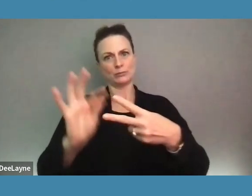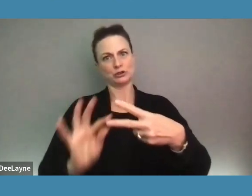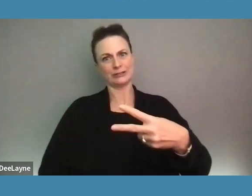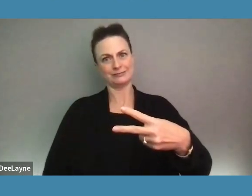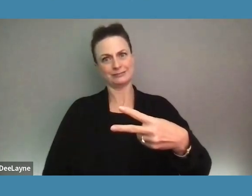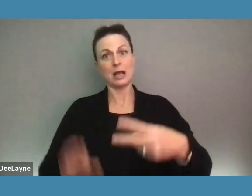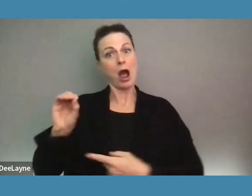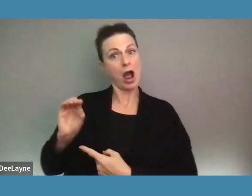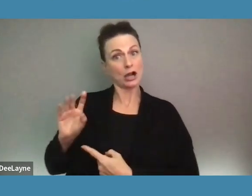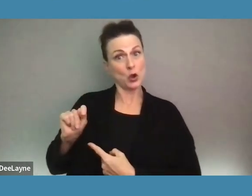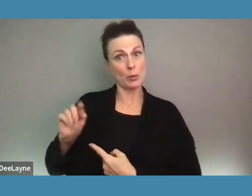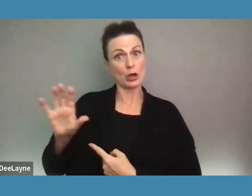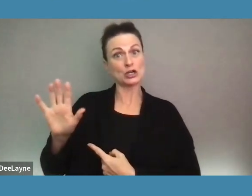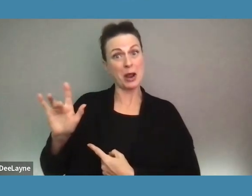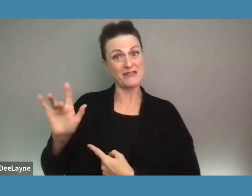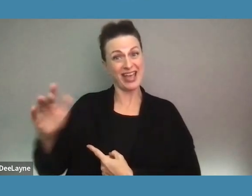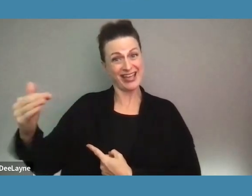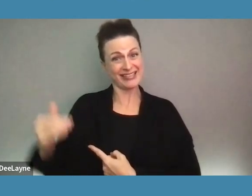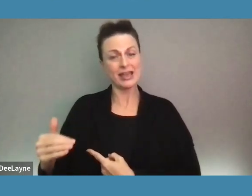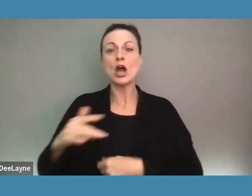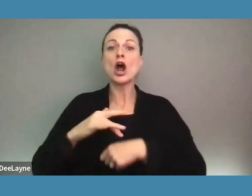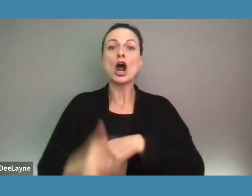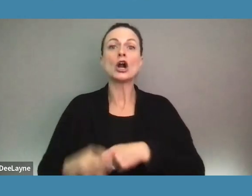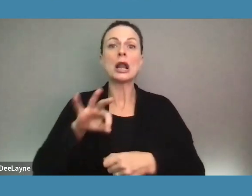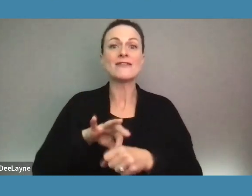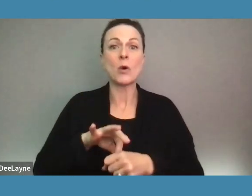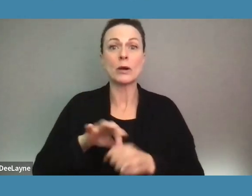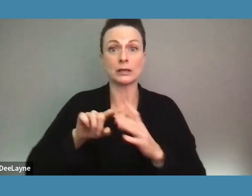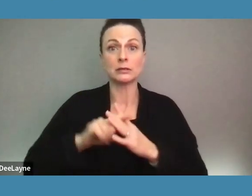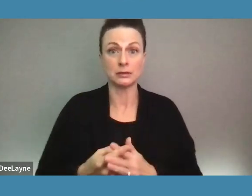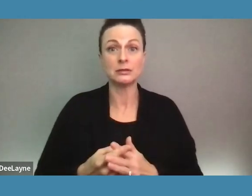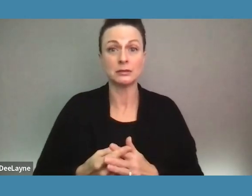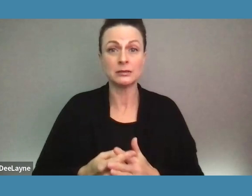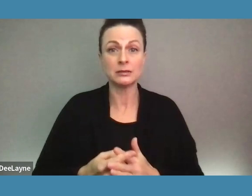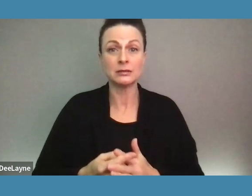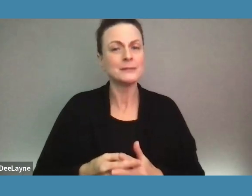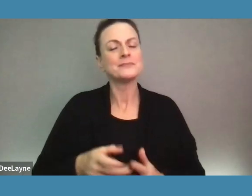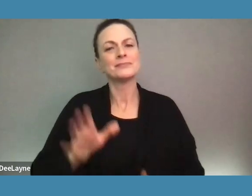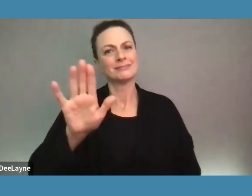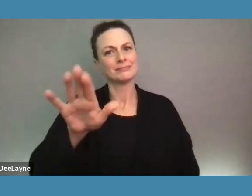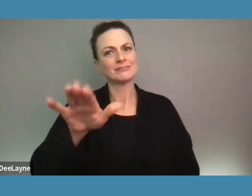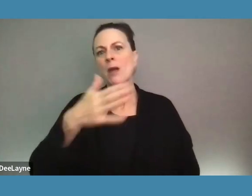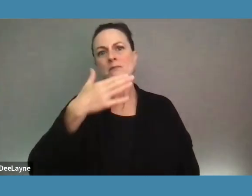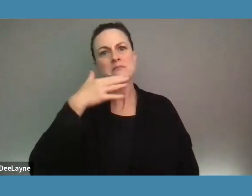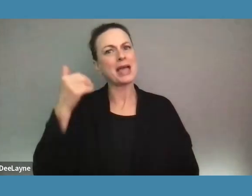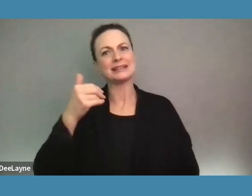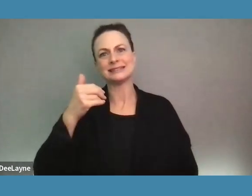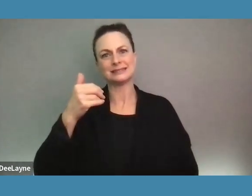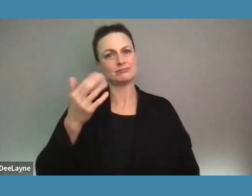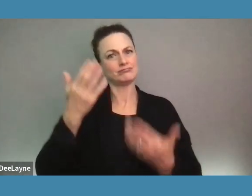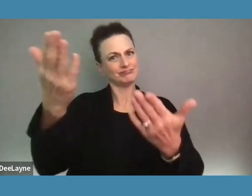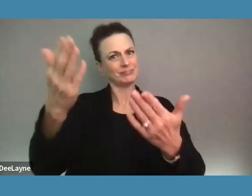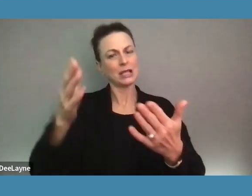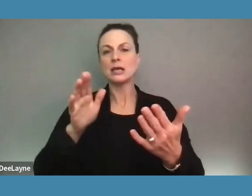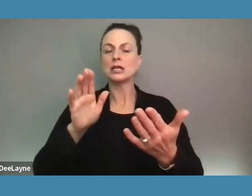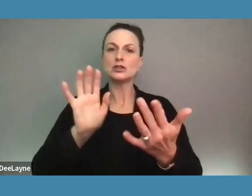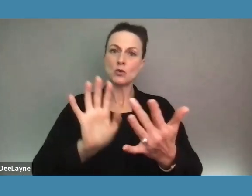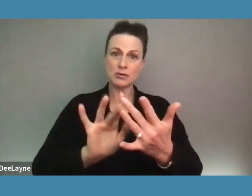October 25th, early voting begins. It is best to contact and look at